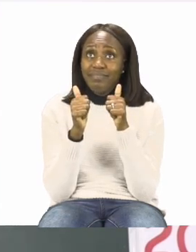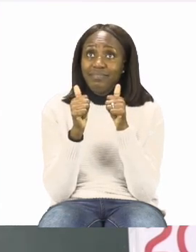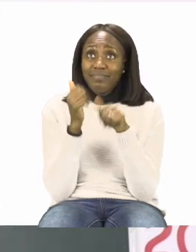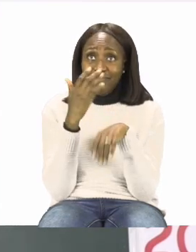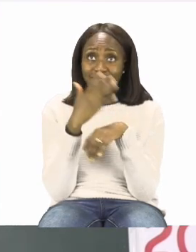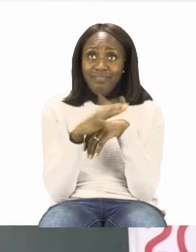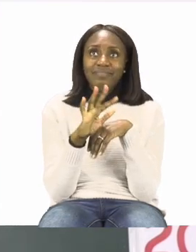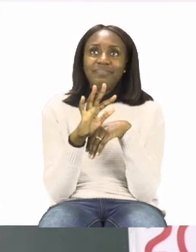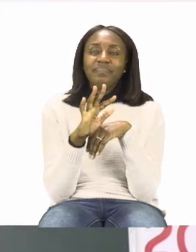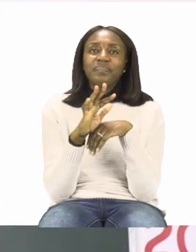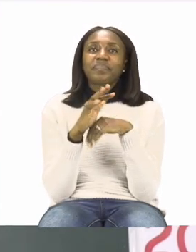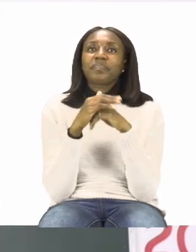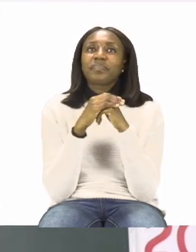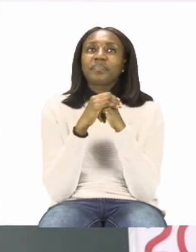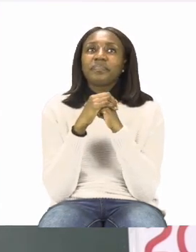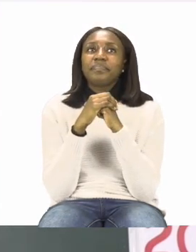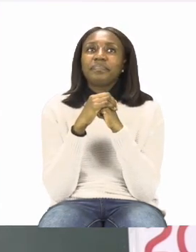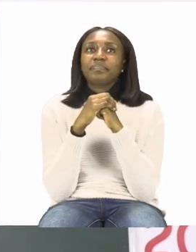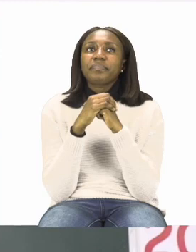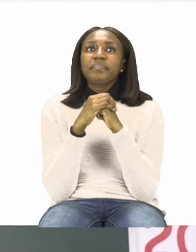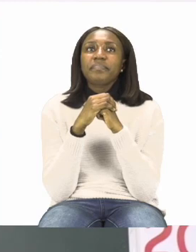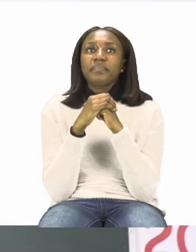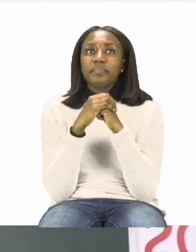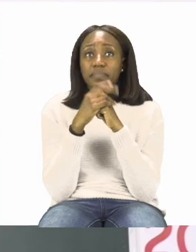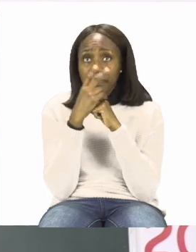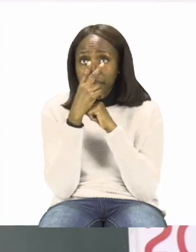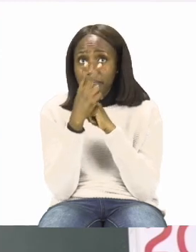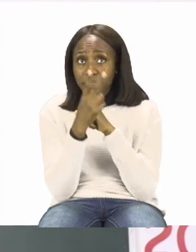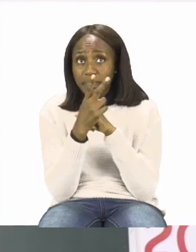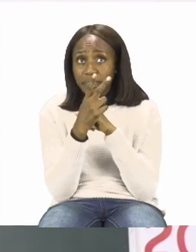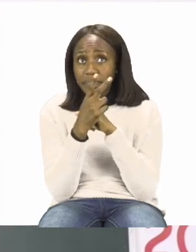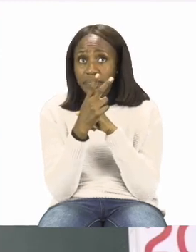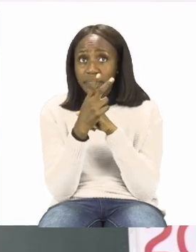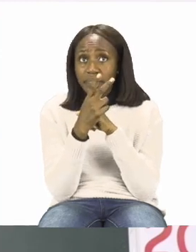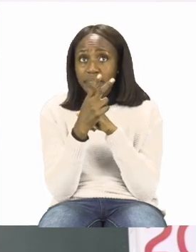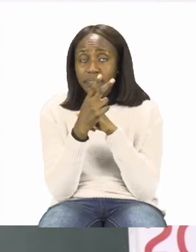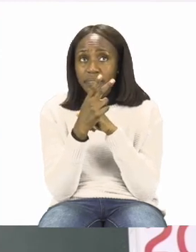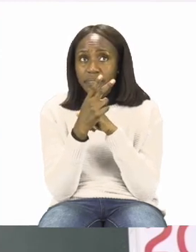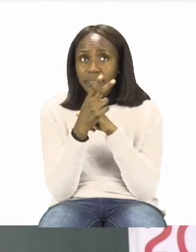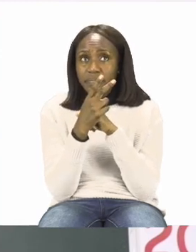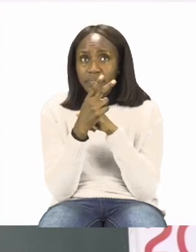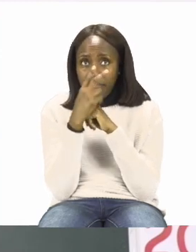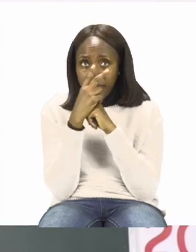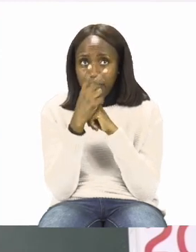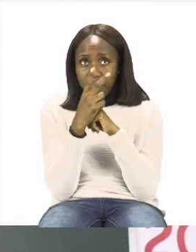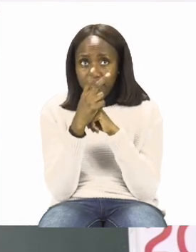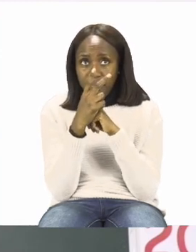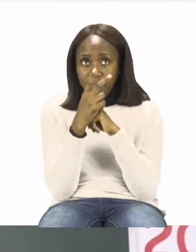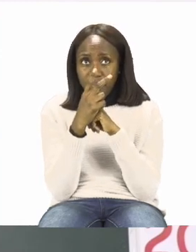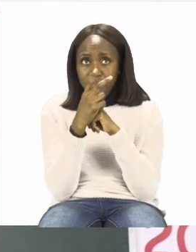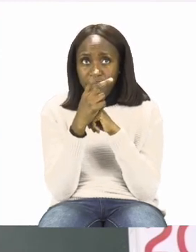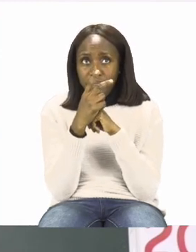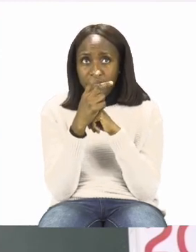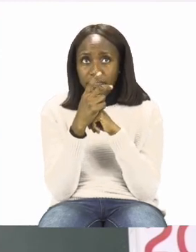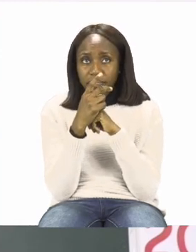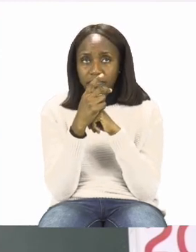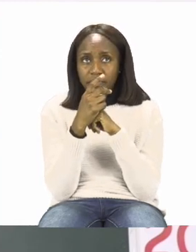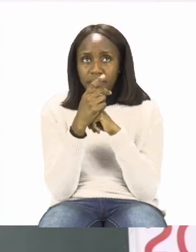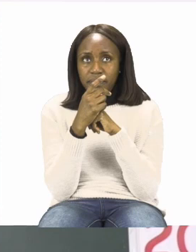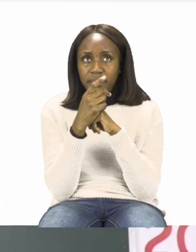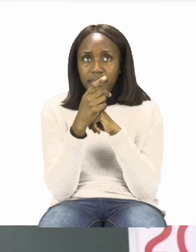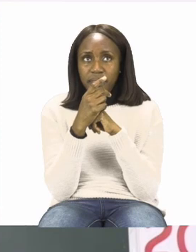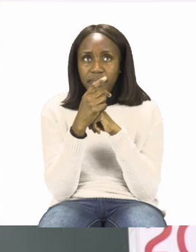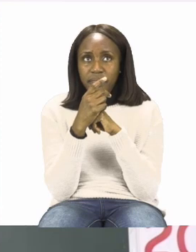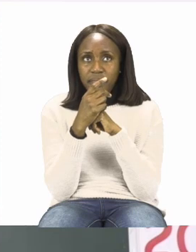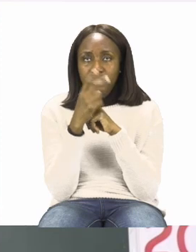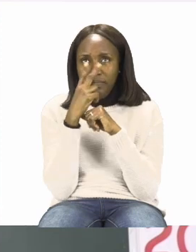the pattern. Can we say this pattern together one more time?